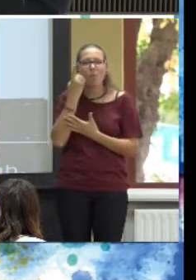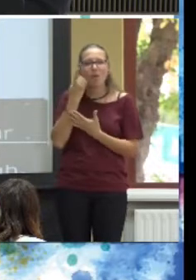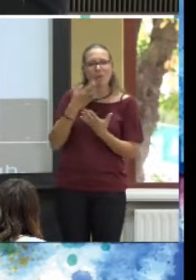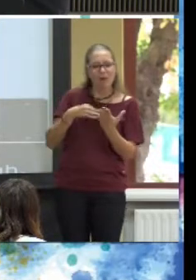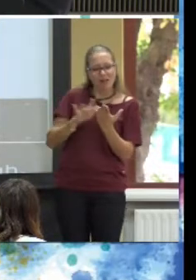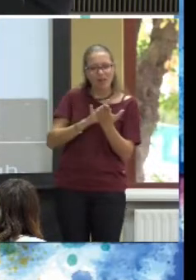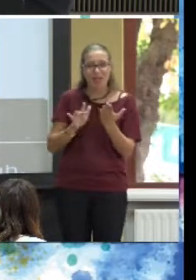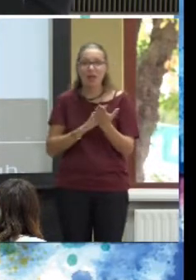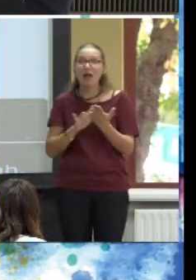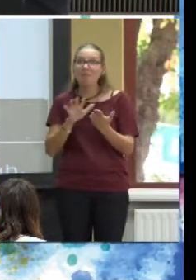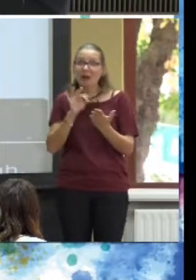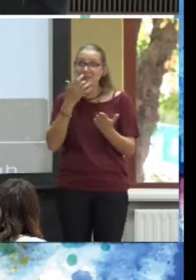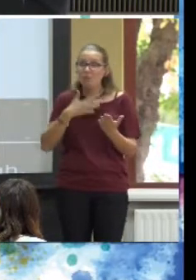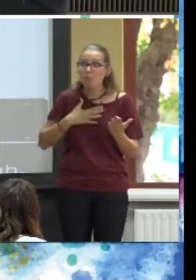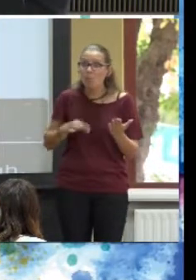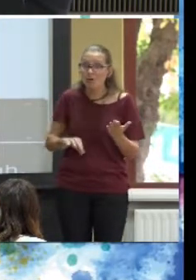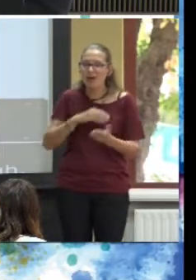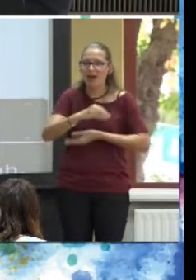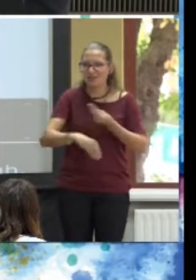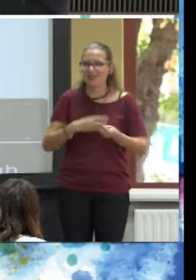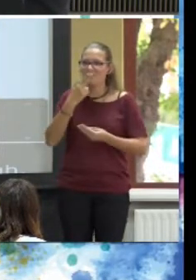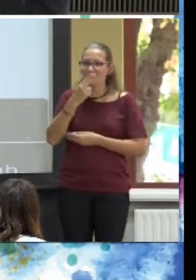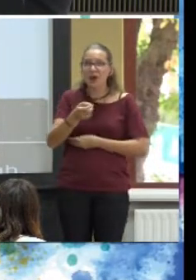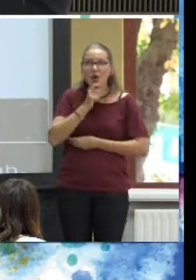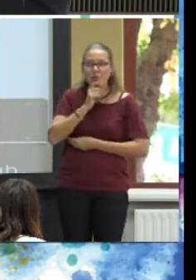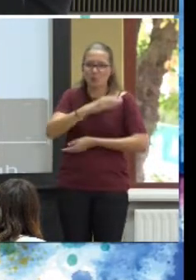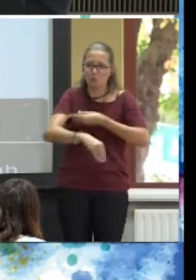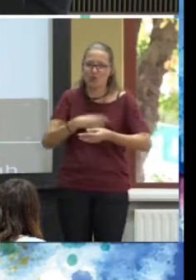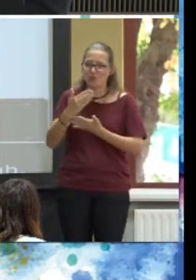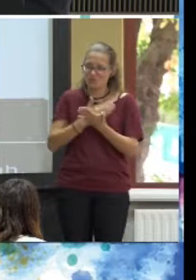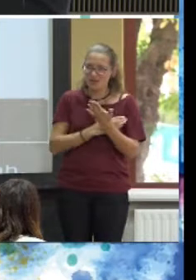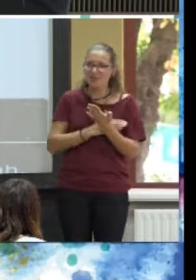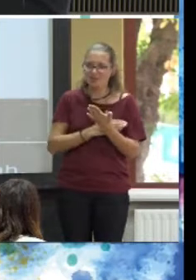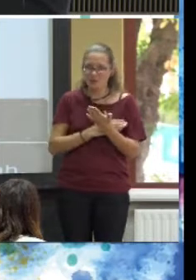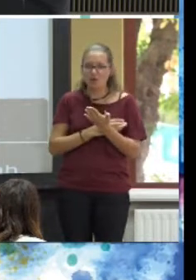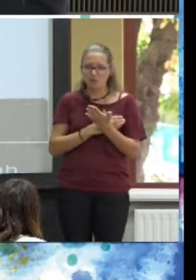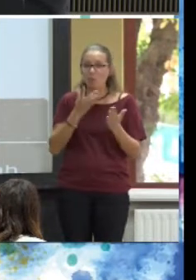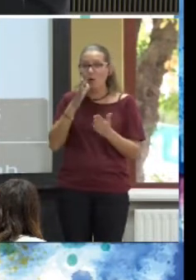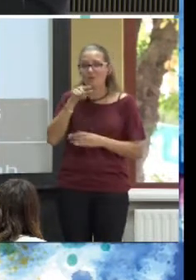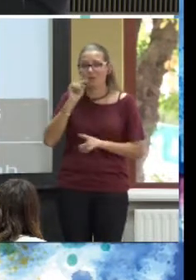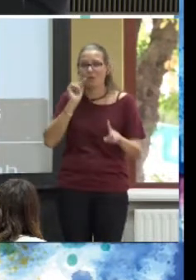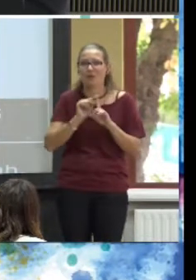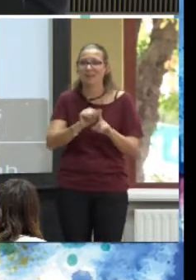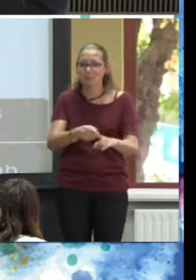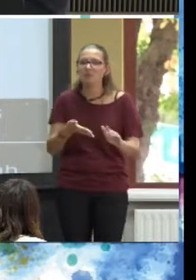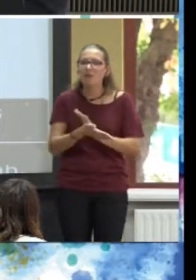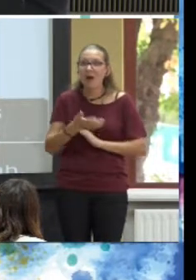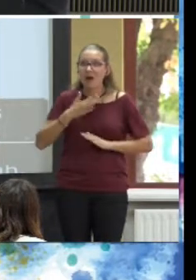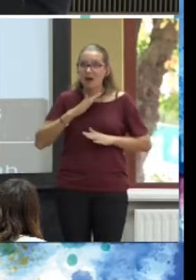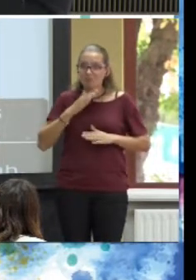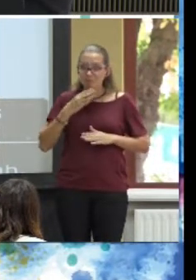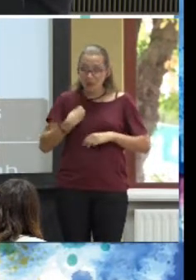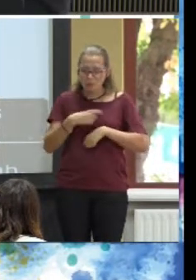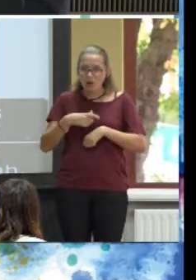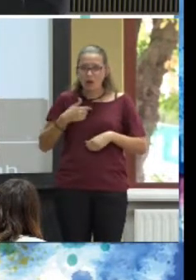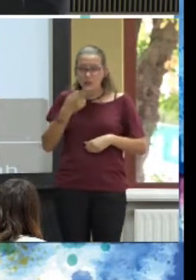to download the app to your mobile device so that you can do the visit while using the app. This is what it